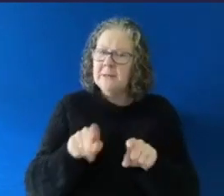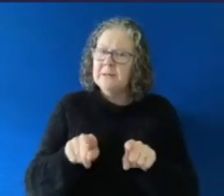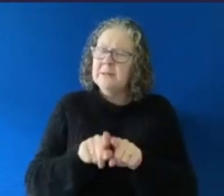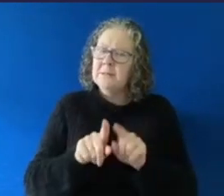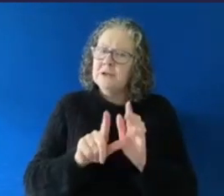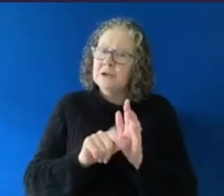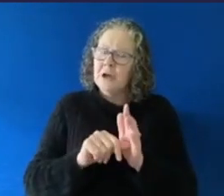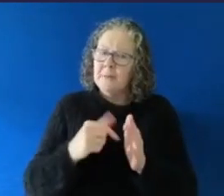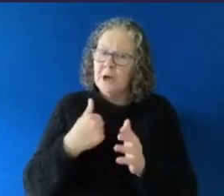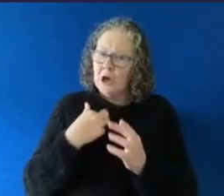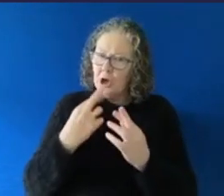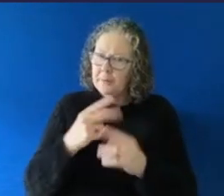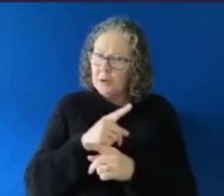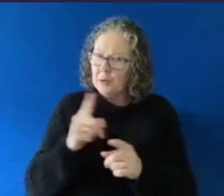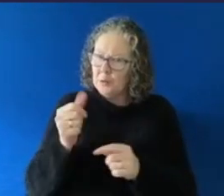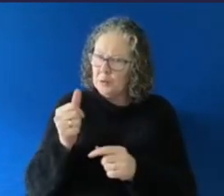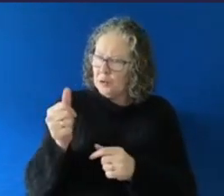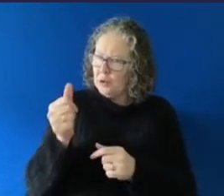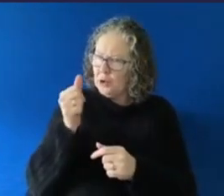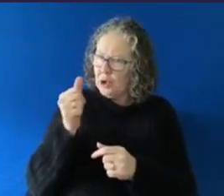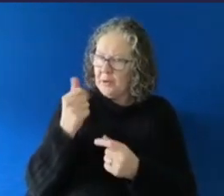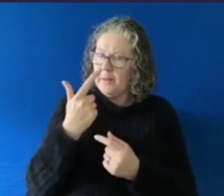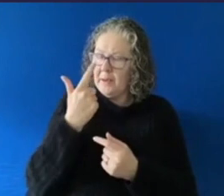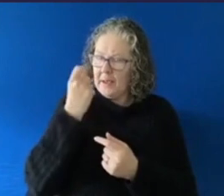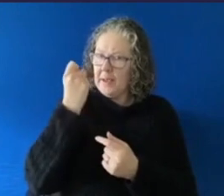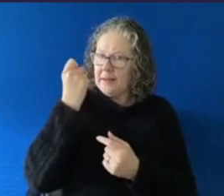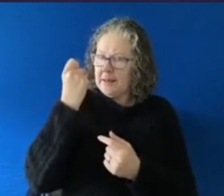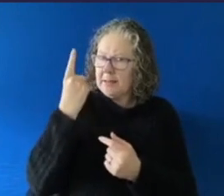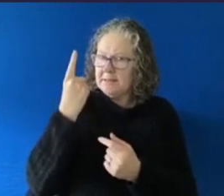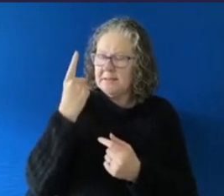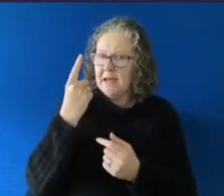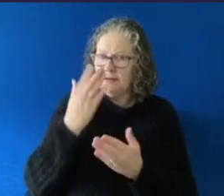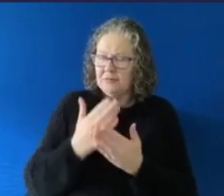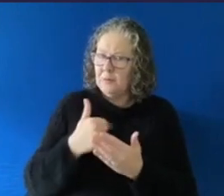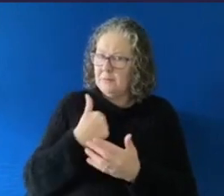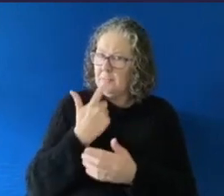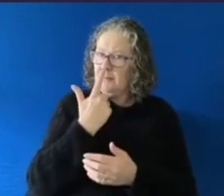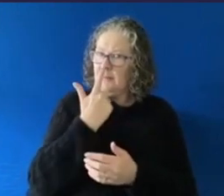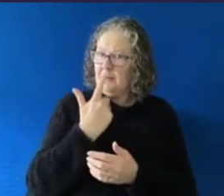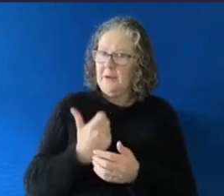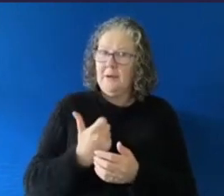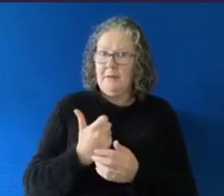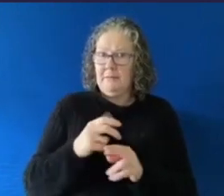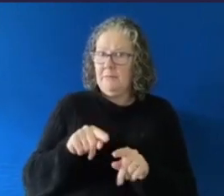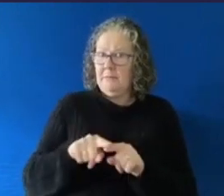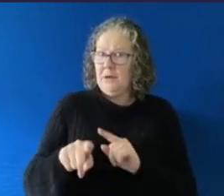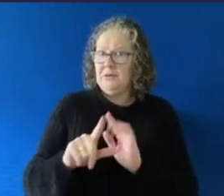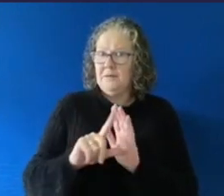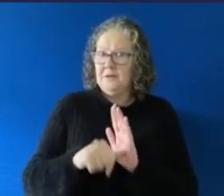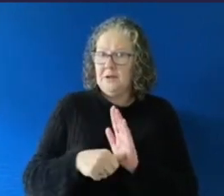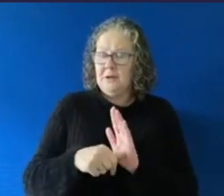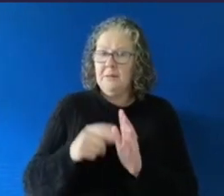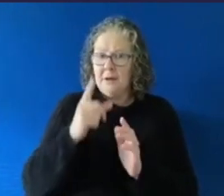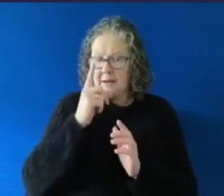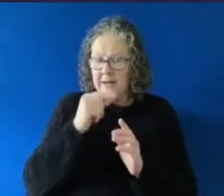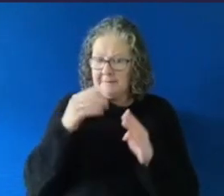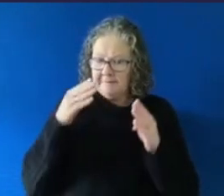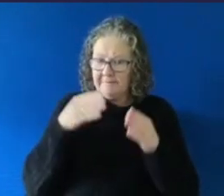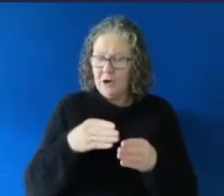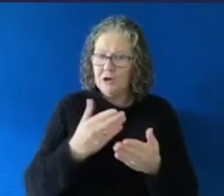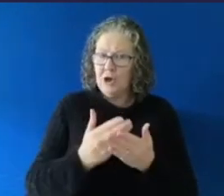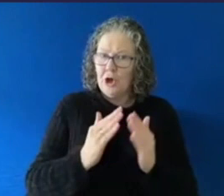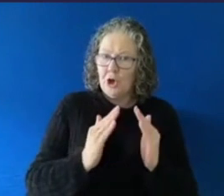all recognize and embrace the privilege we have in being able to, for the most part, focus on home and